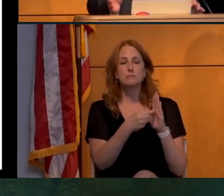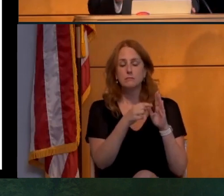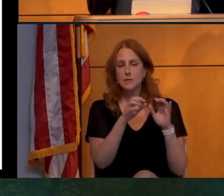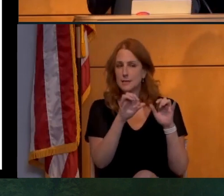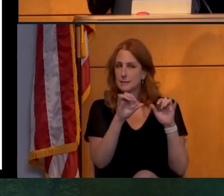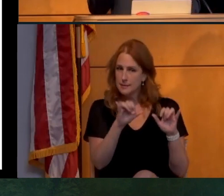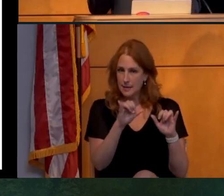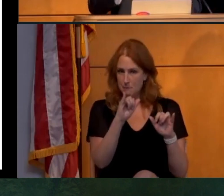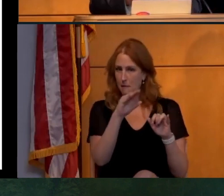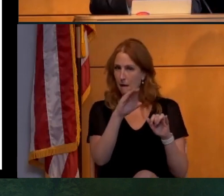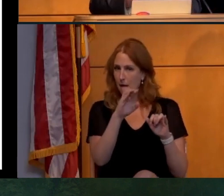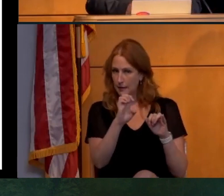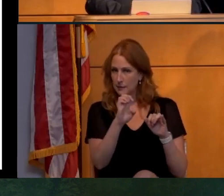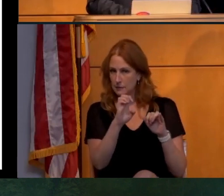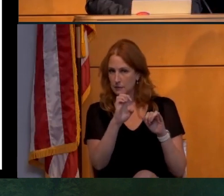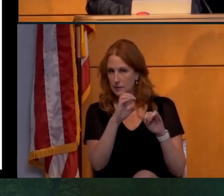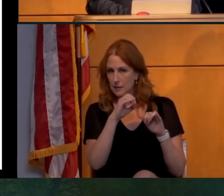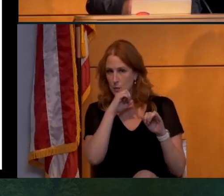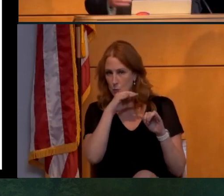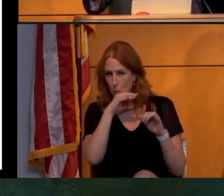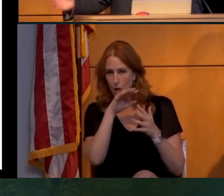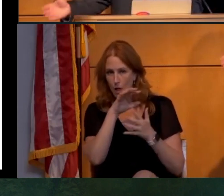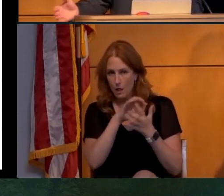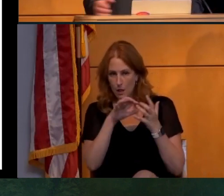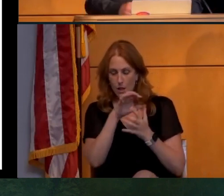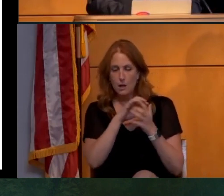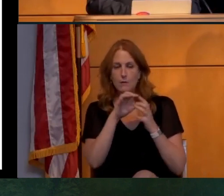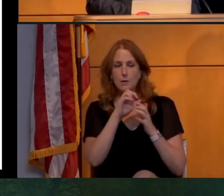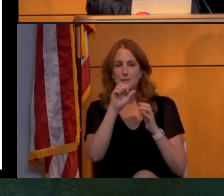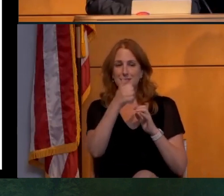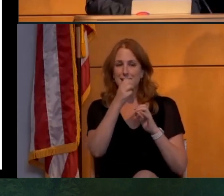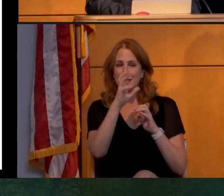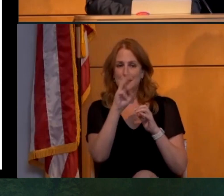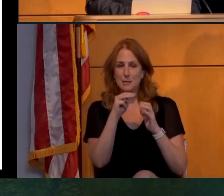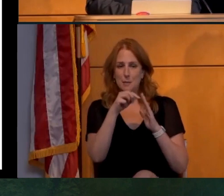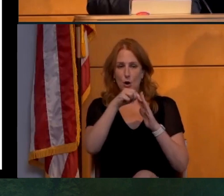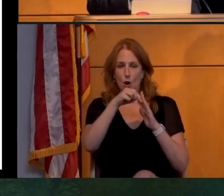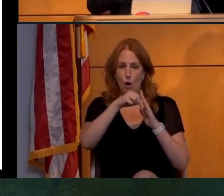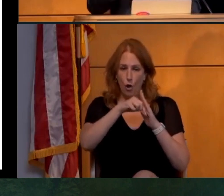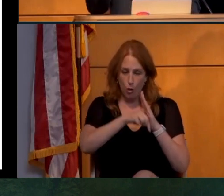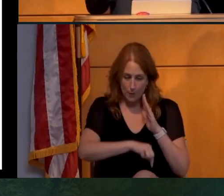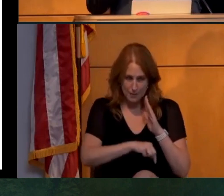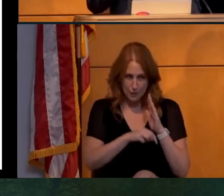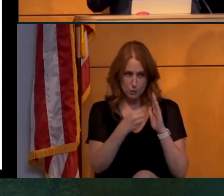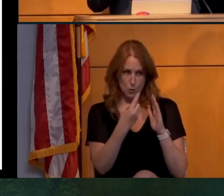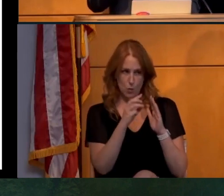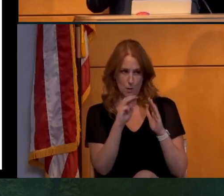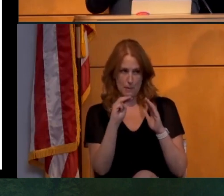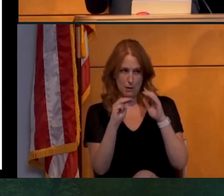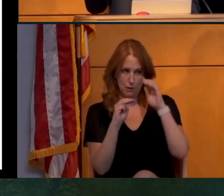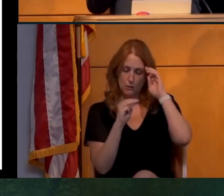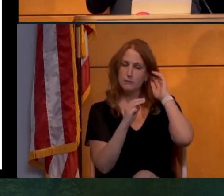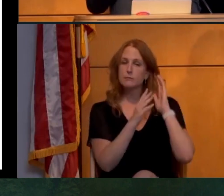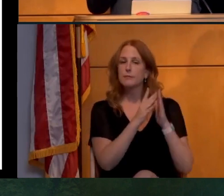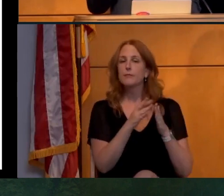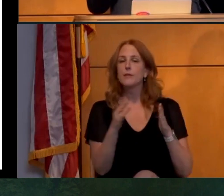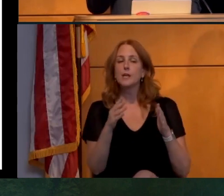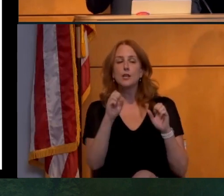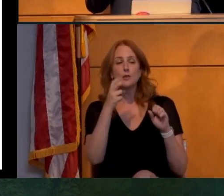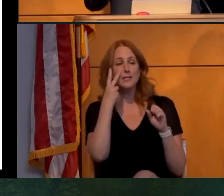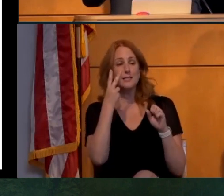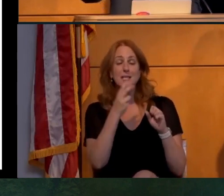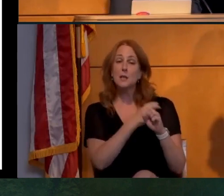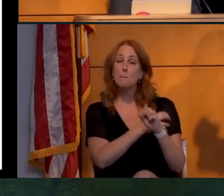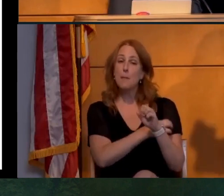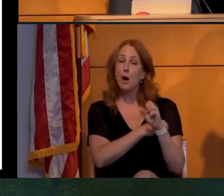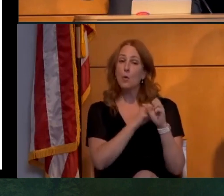icy soil from around 10 centimeters down all the way down to 1 meter depth. What you see is the power initially stays constant and